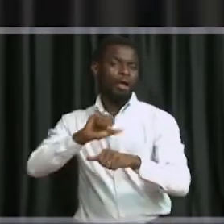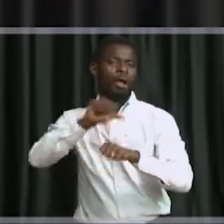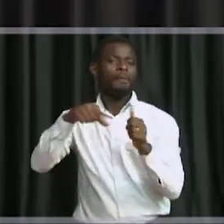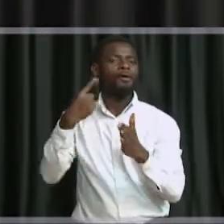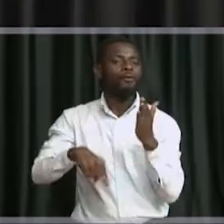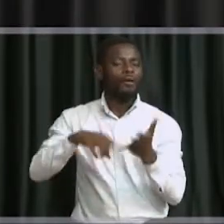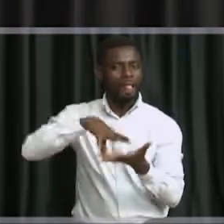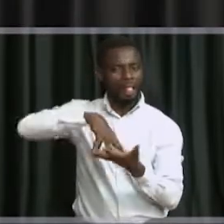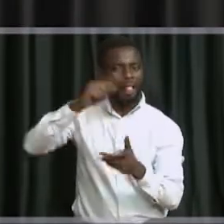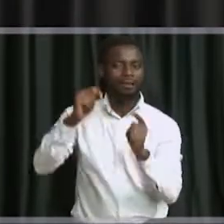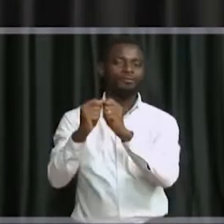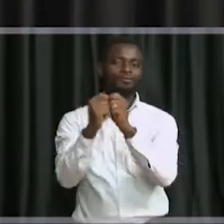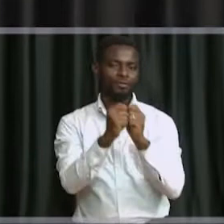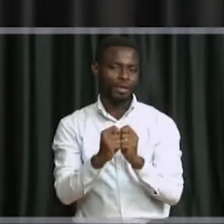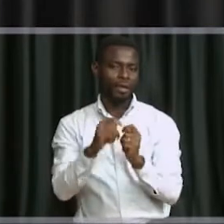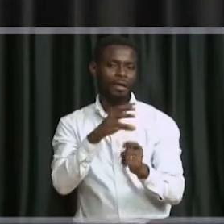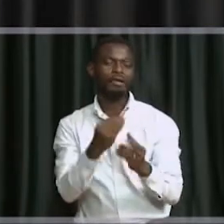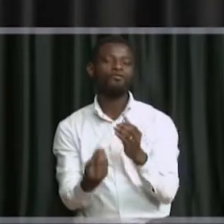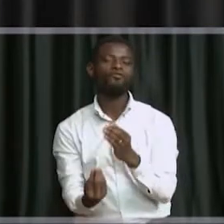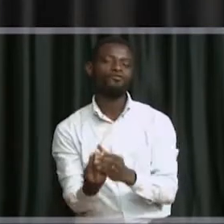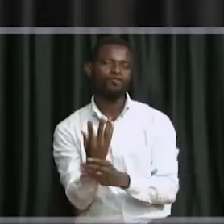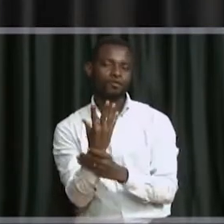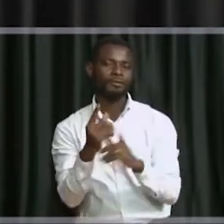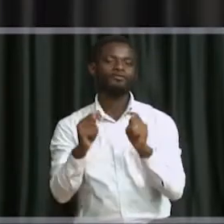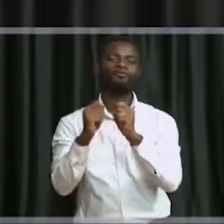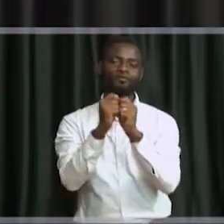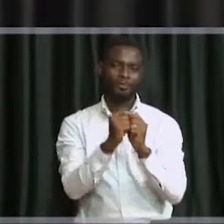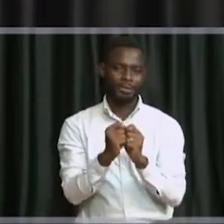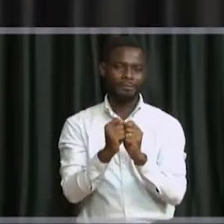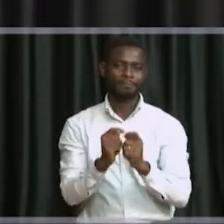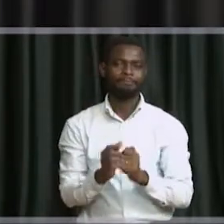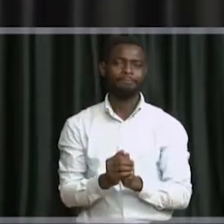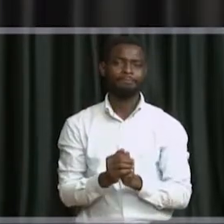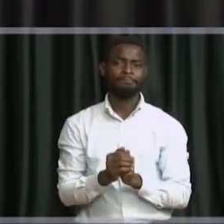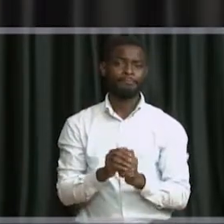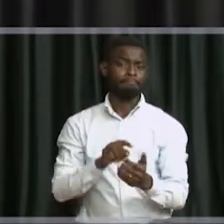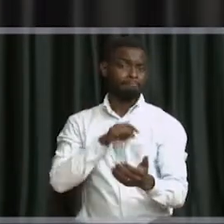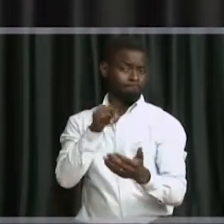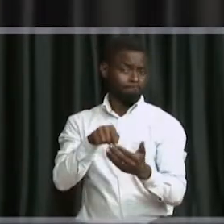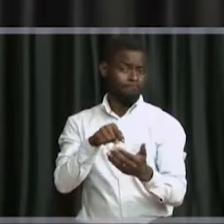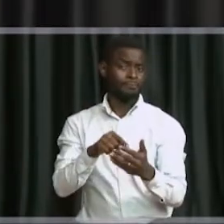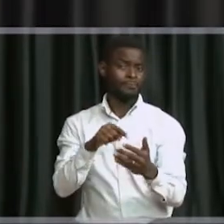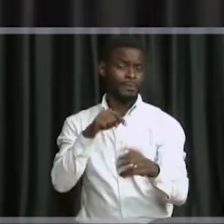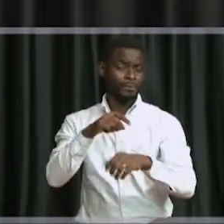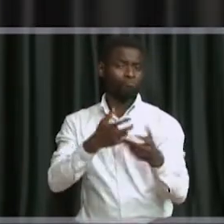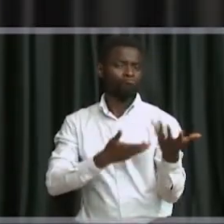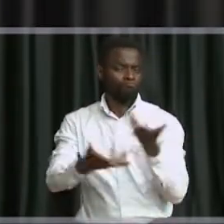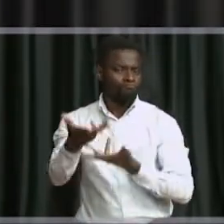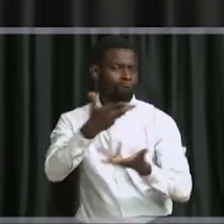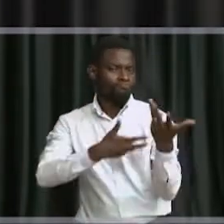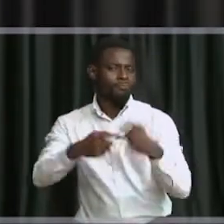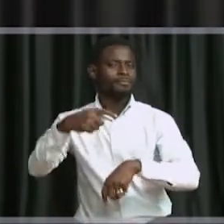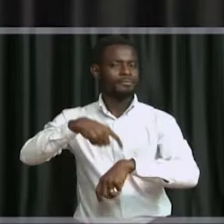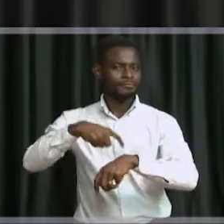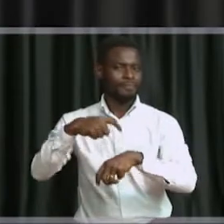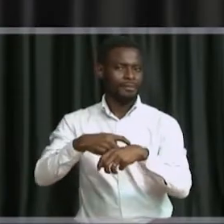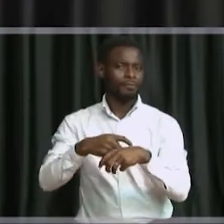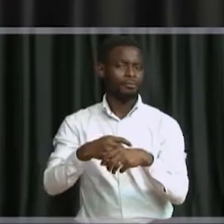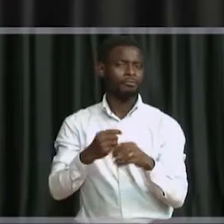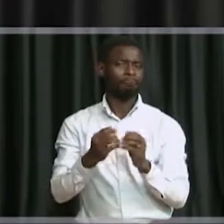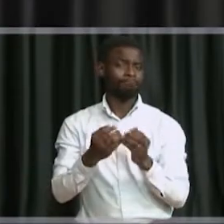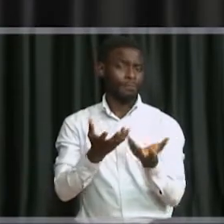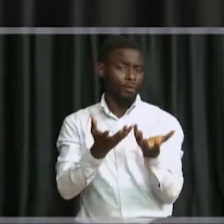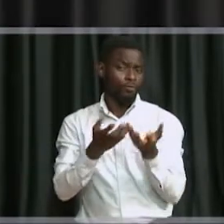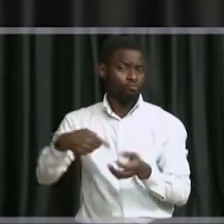ye nini nabi sya diena ye nini abu mo wasa anko mo chuchi imu ajwen nchire bebe mpanti inti mepe seo be